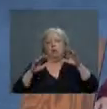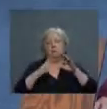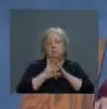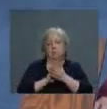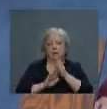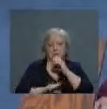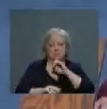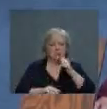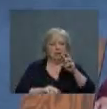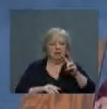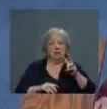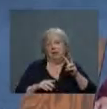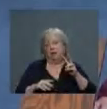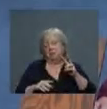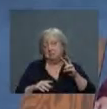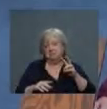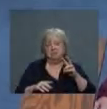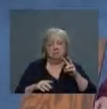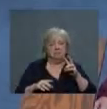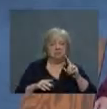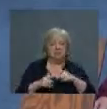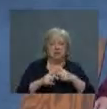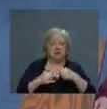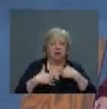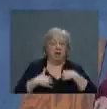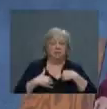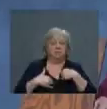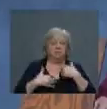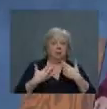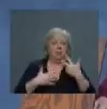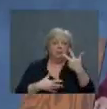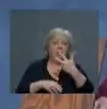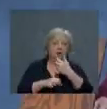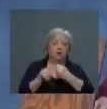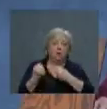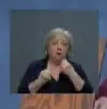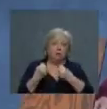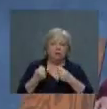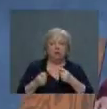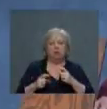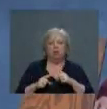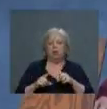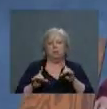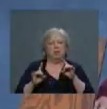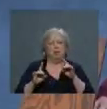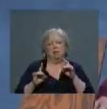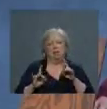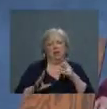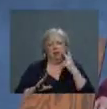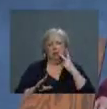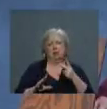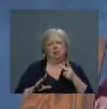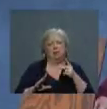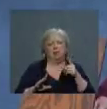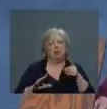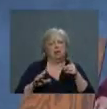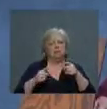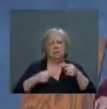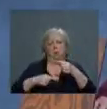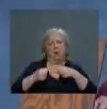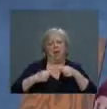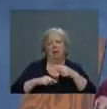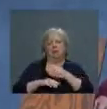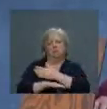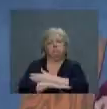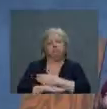children they have. But I just hate to see what it goes back to.